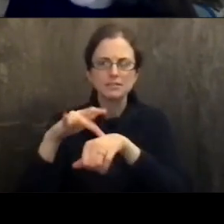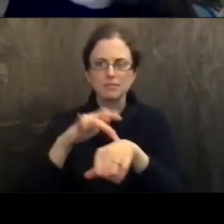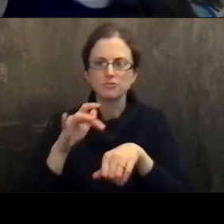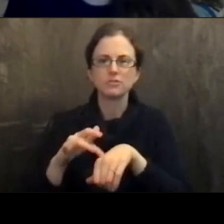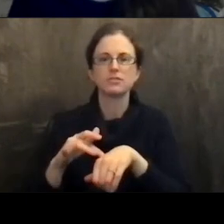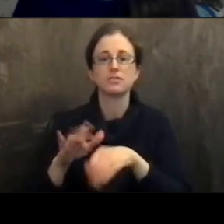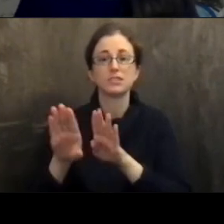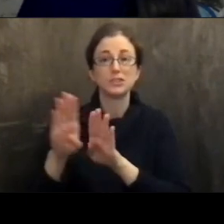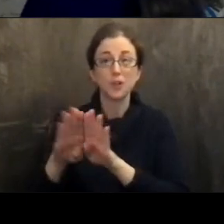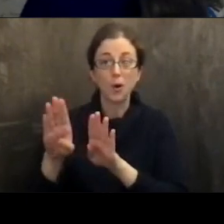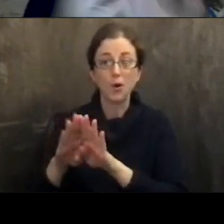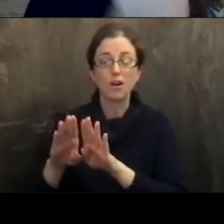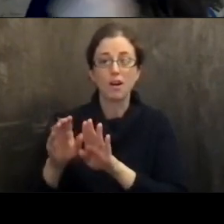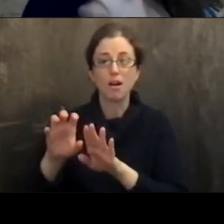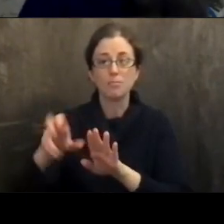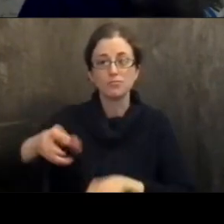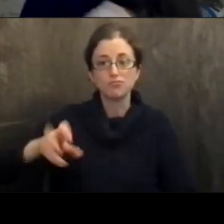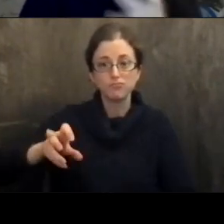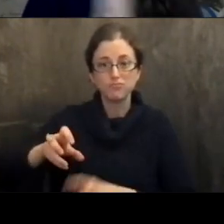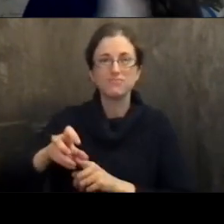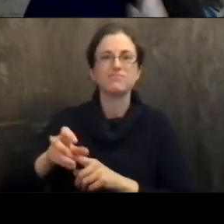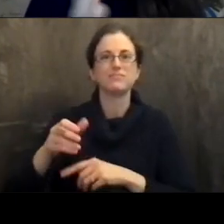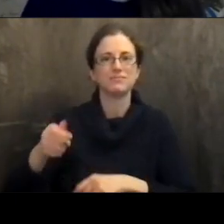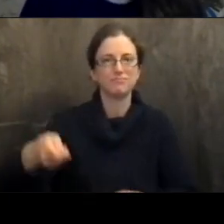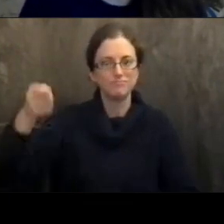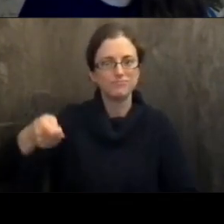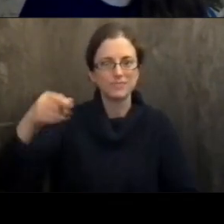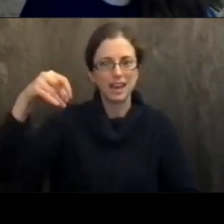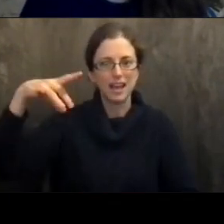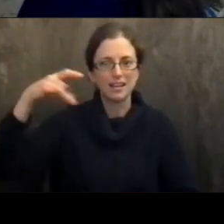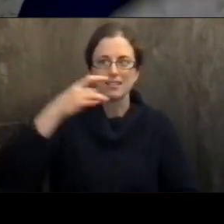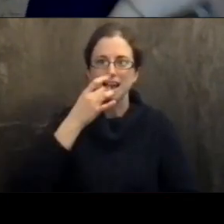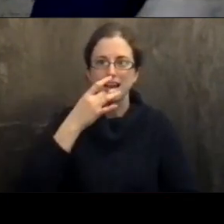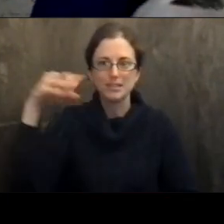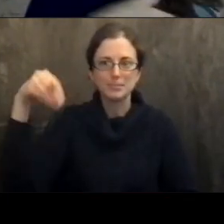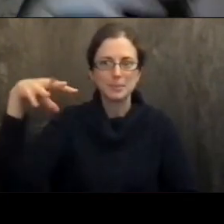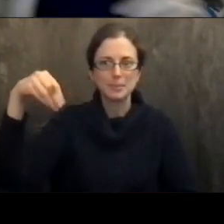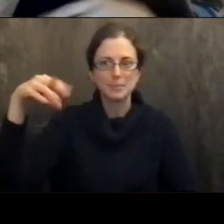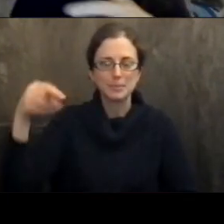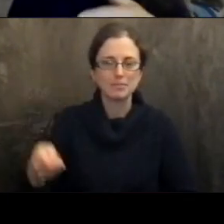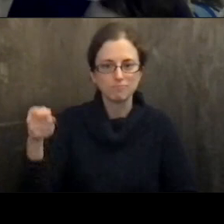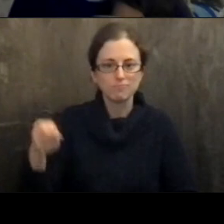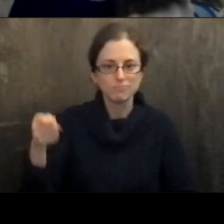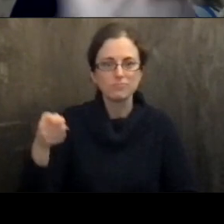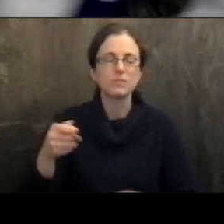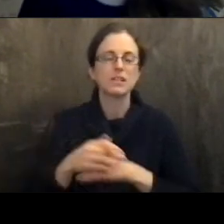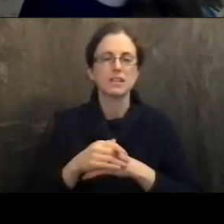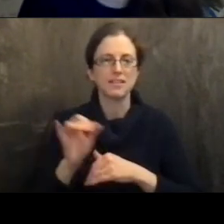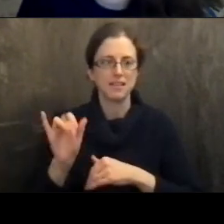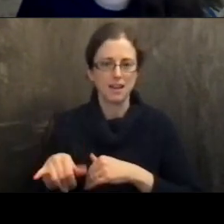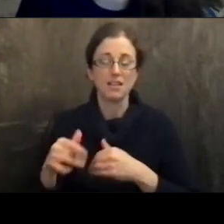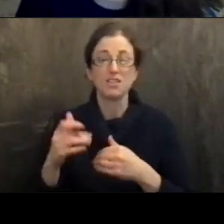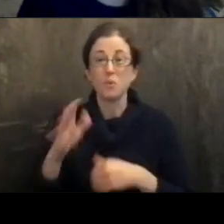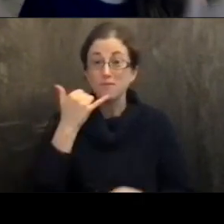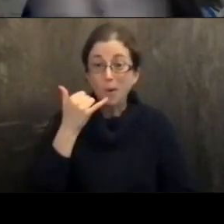so dirty. Then lots of hand hygiene helps. Hand sanitizer or soap doesn't